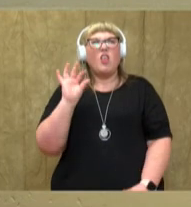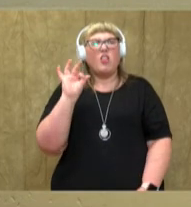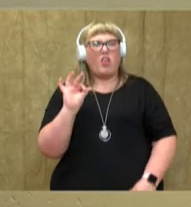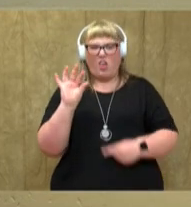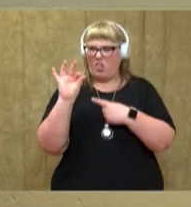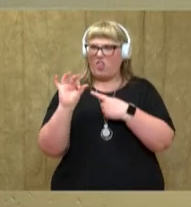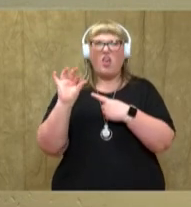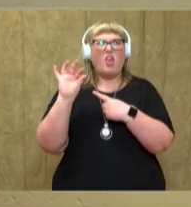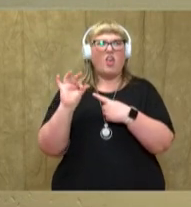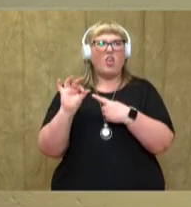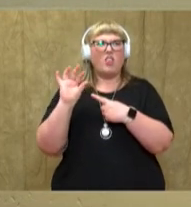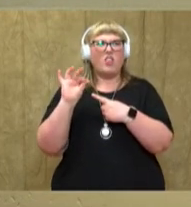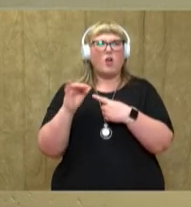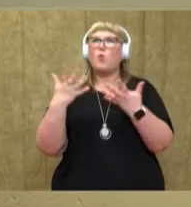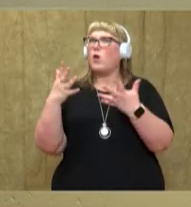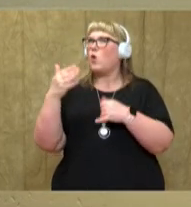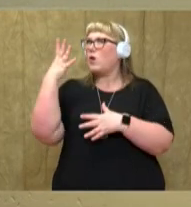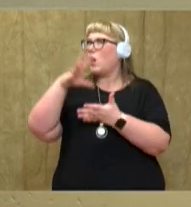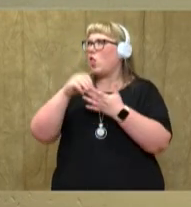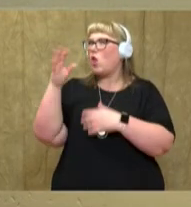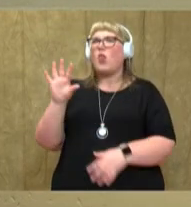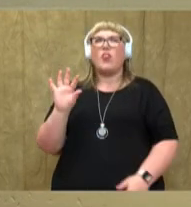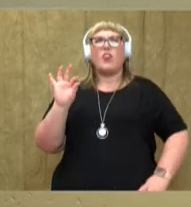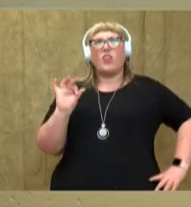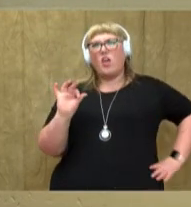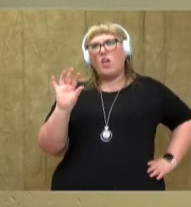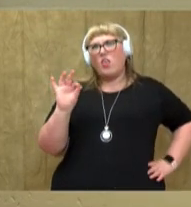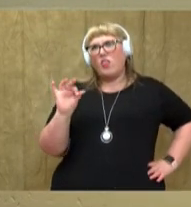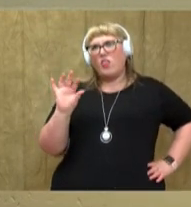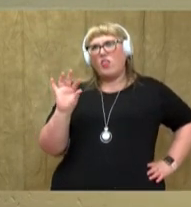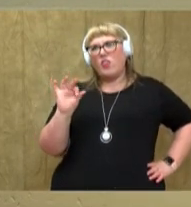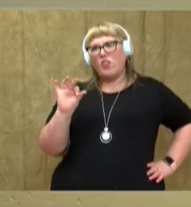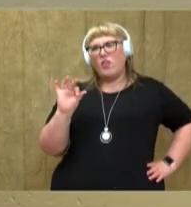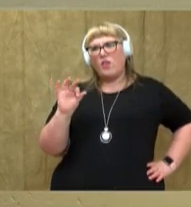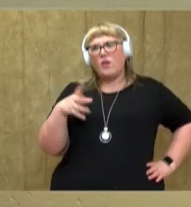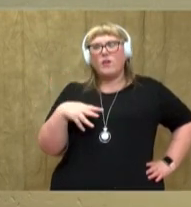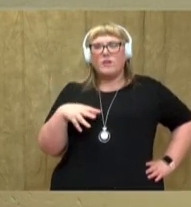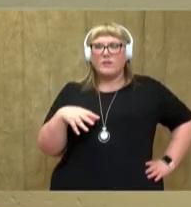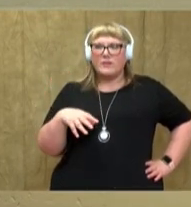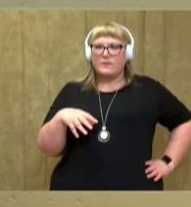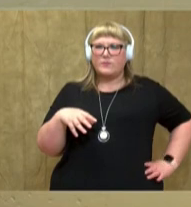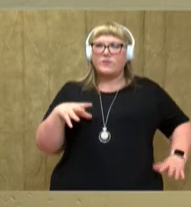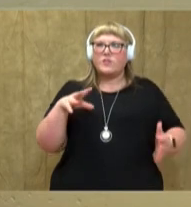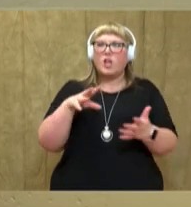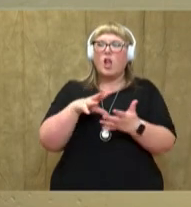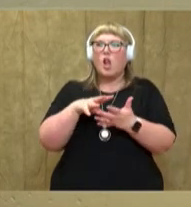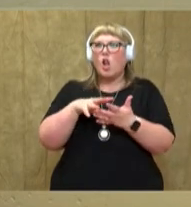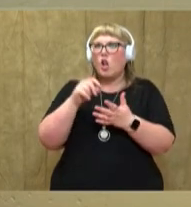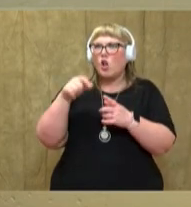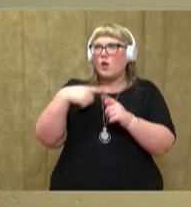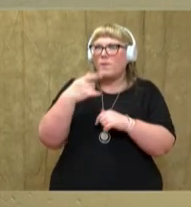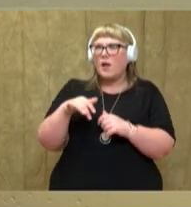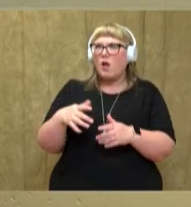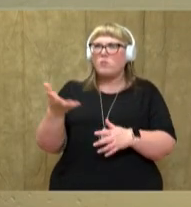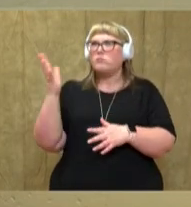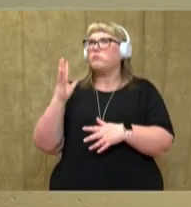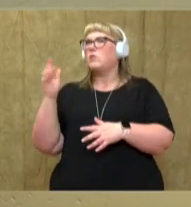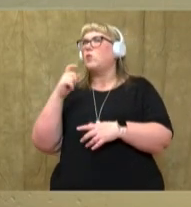That sounds like a digraph we've learned. Sounds like the digraph we learned about that has a lot of teeth.